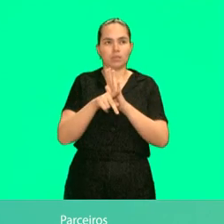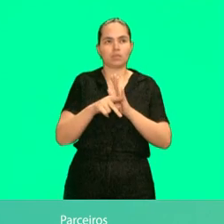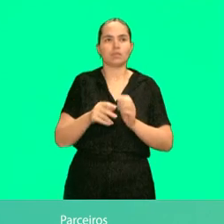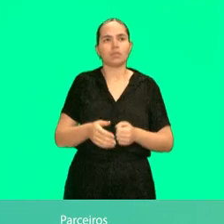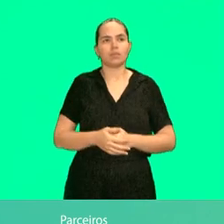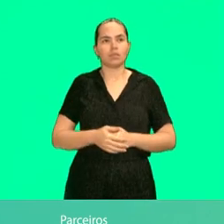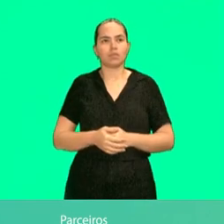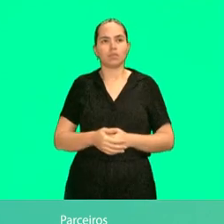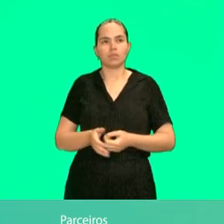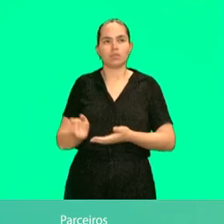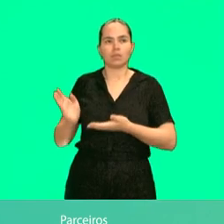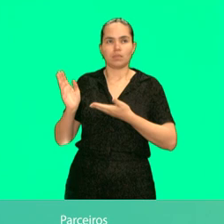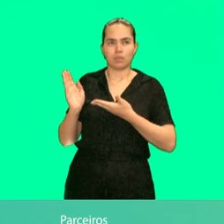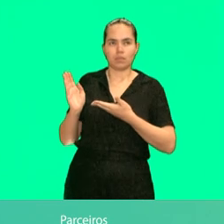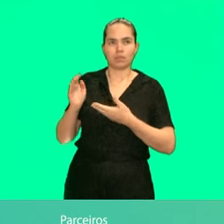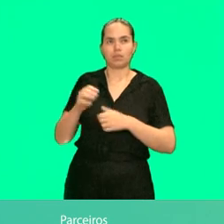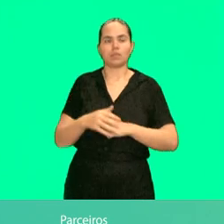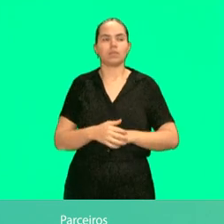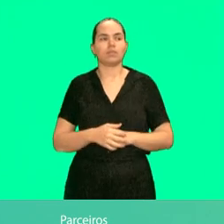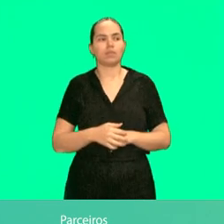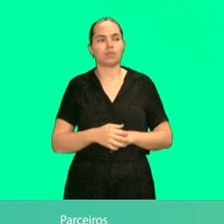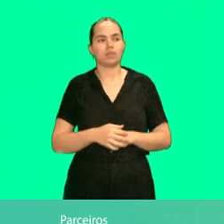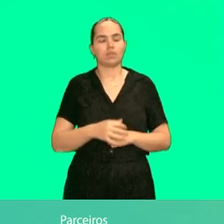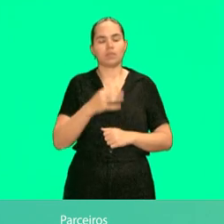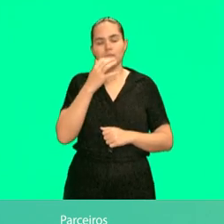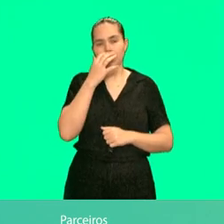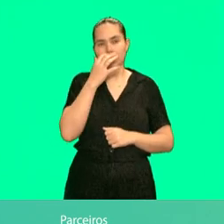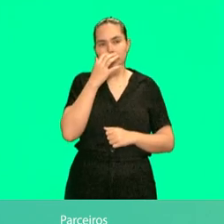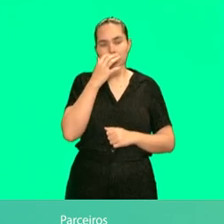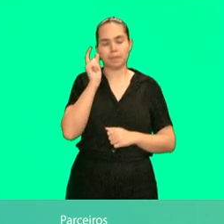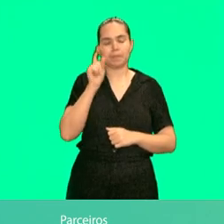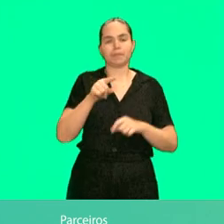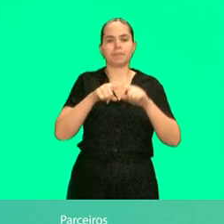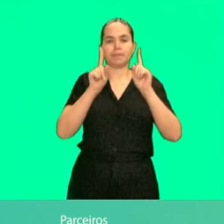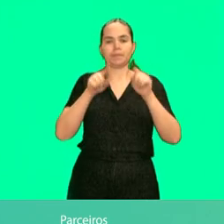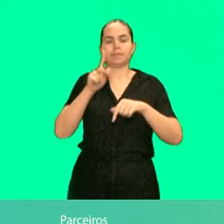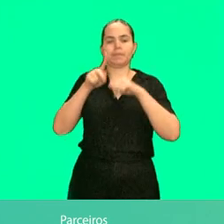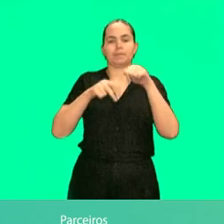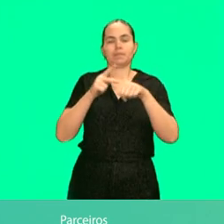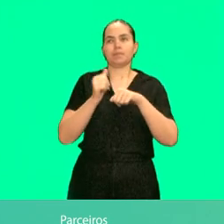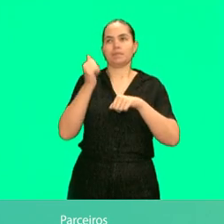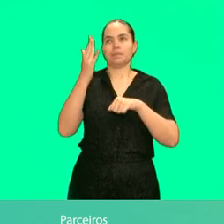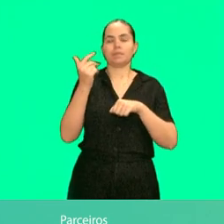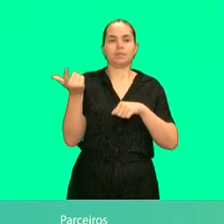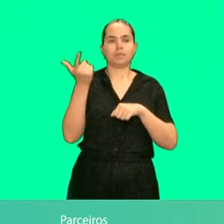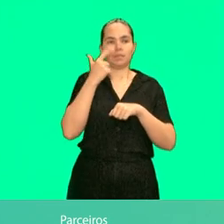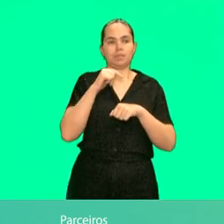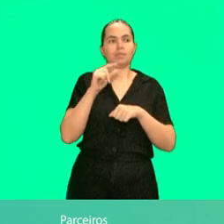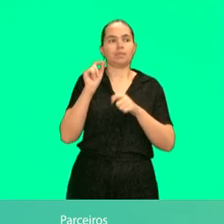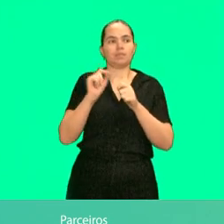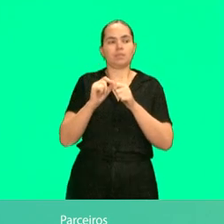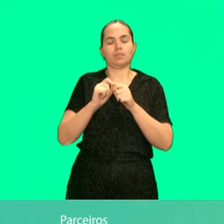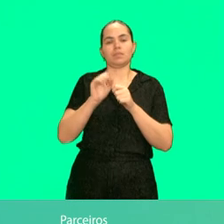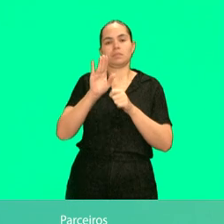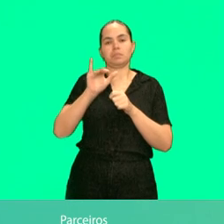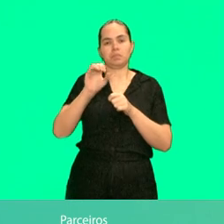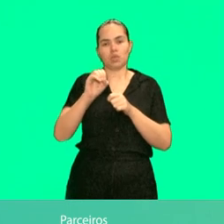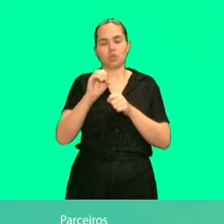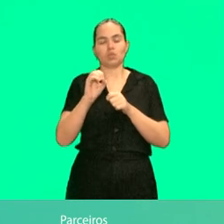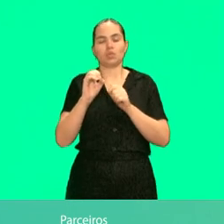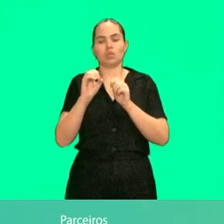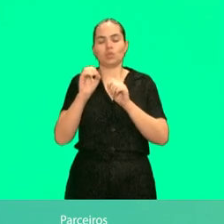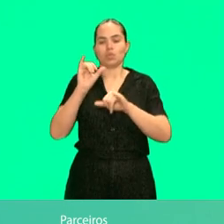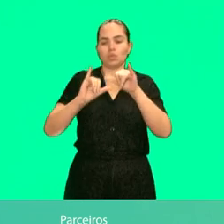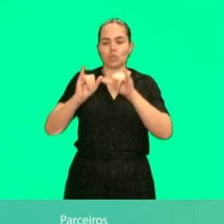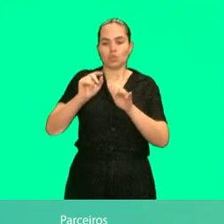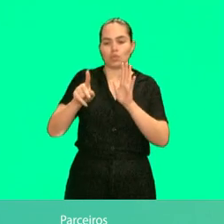and sugarcane residues. And we have another project at H 2020, Horizon